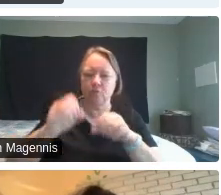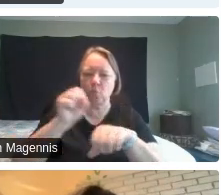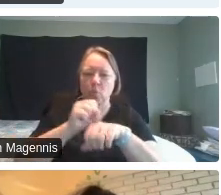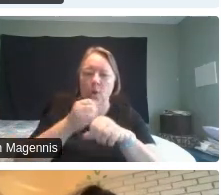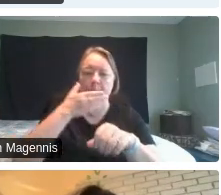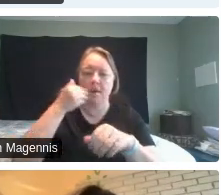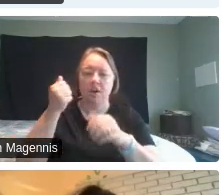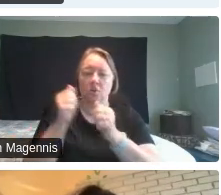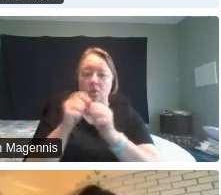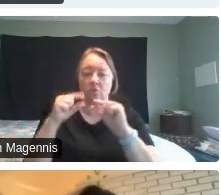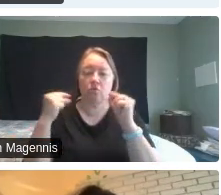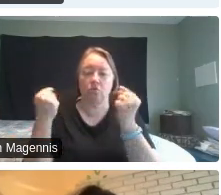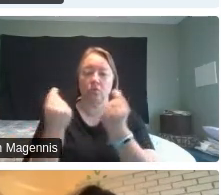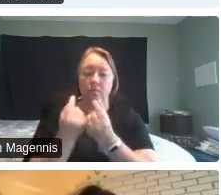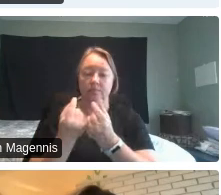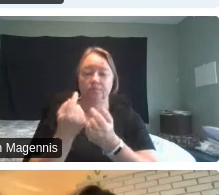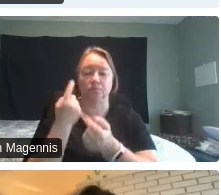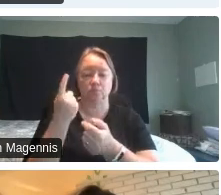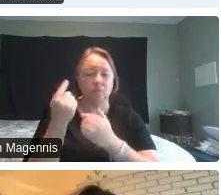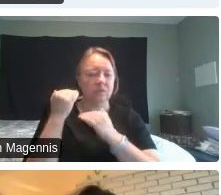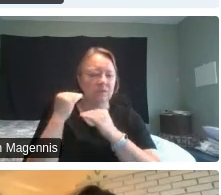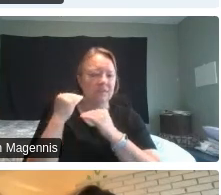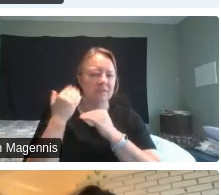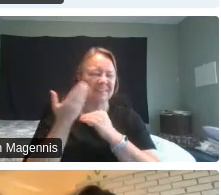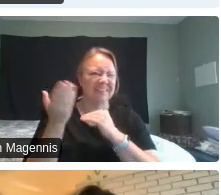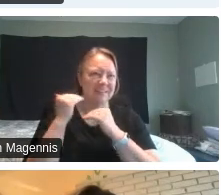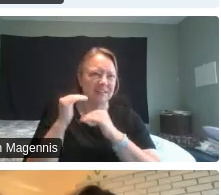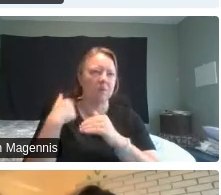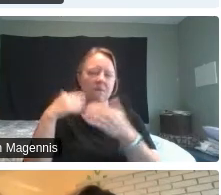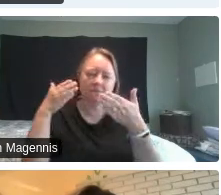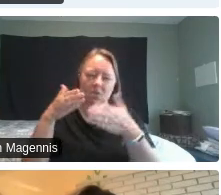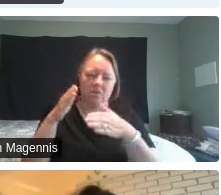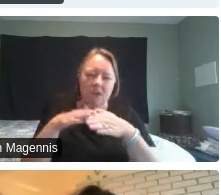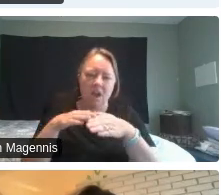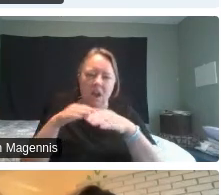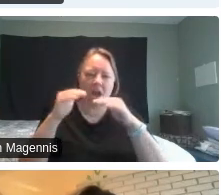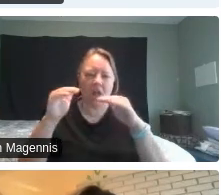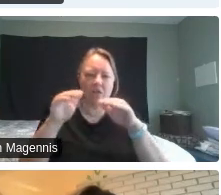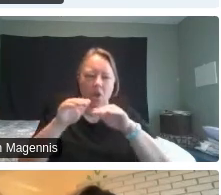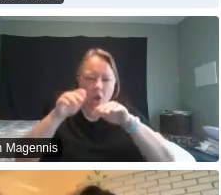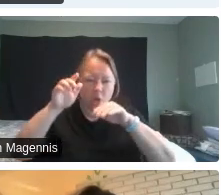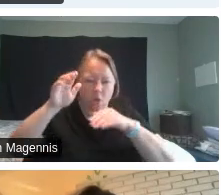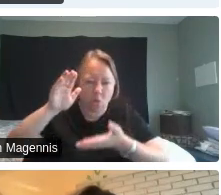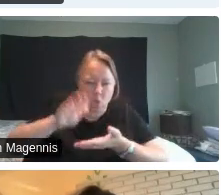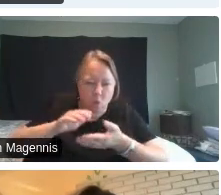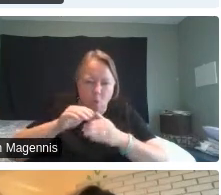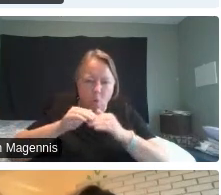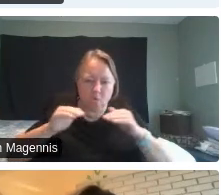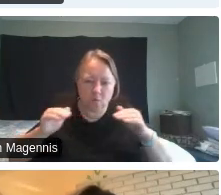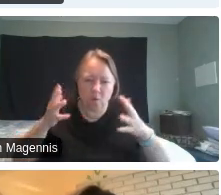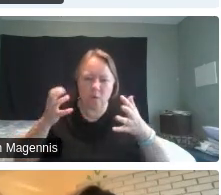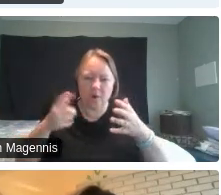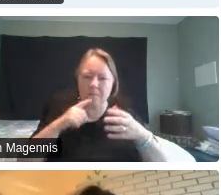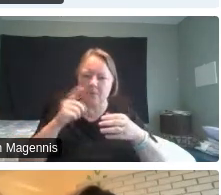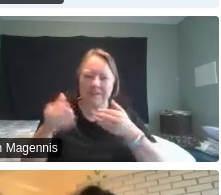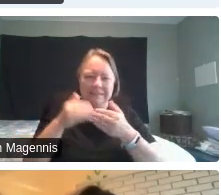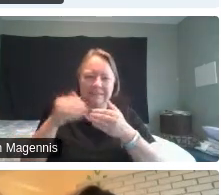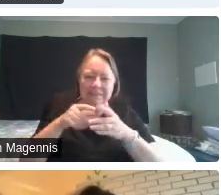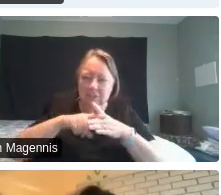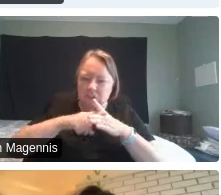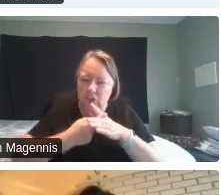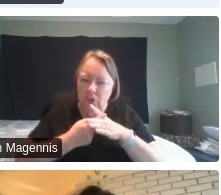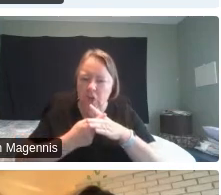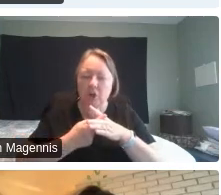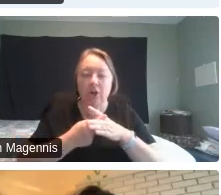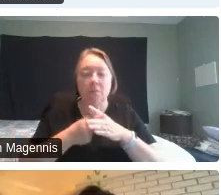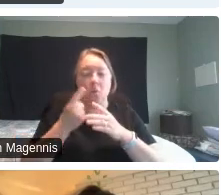environments. One of the limitations, we really focused on the low floors when we implemented it because we wanted it to be easy to get started. But